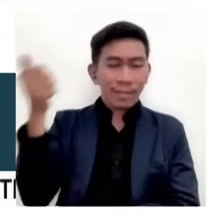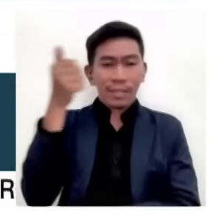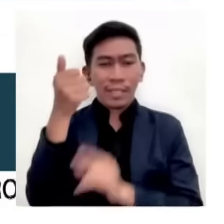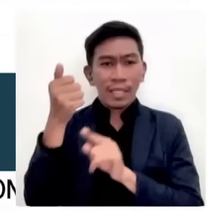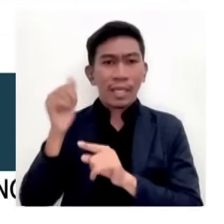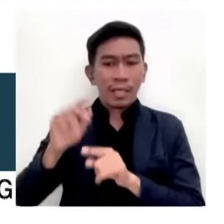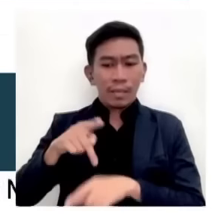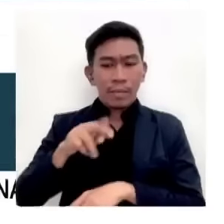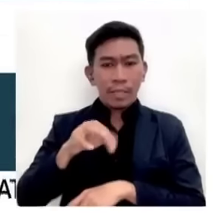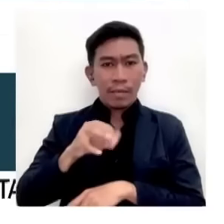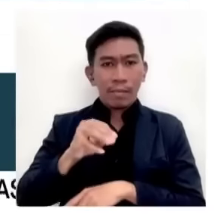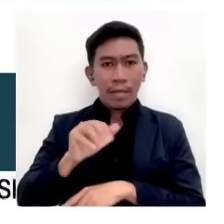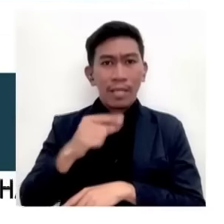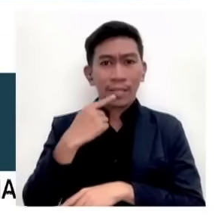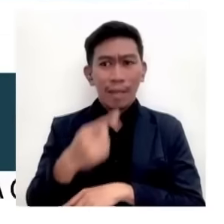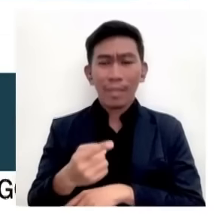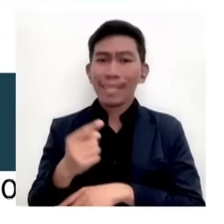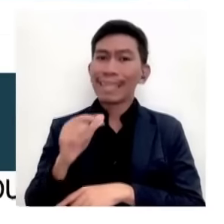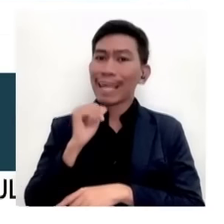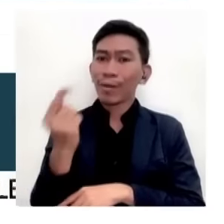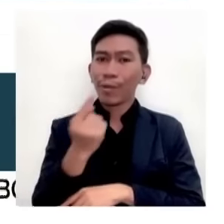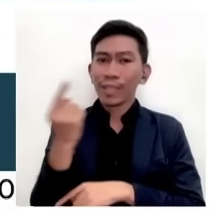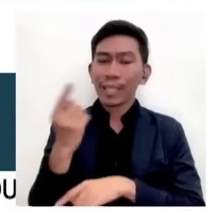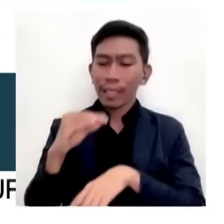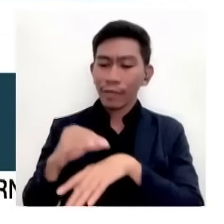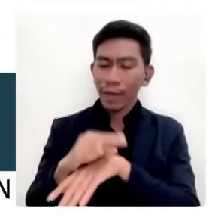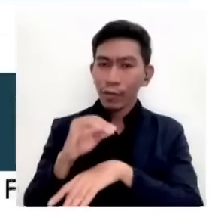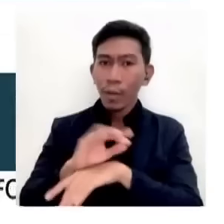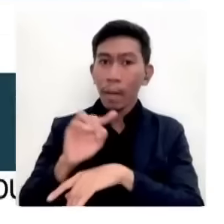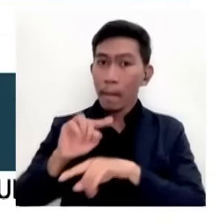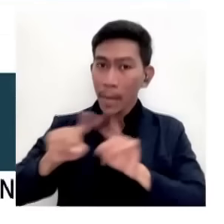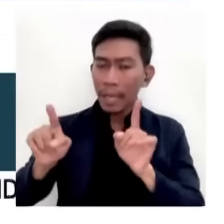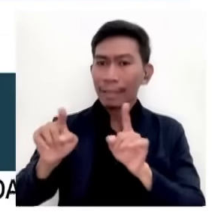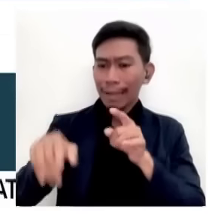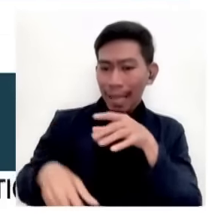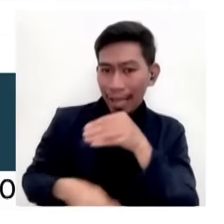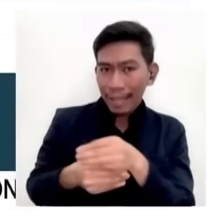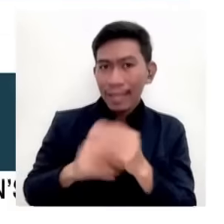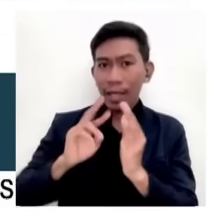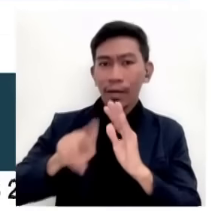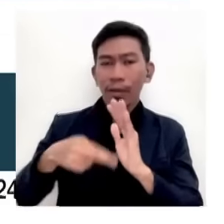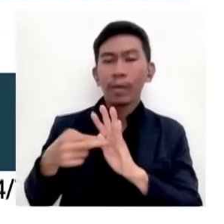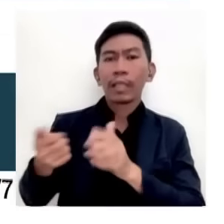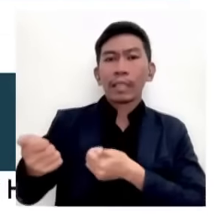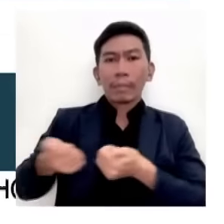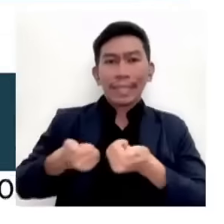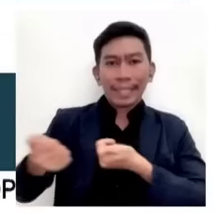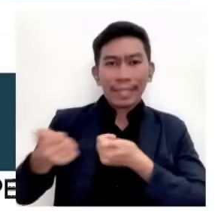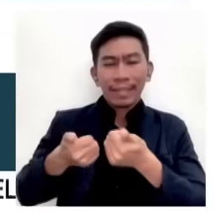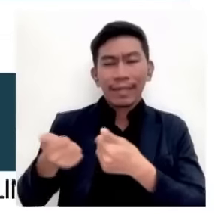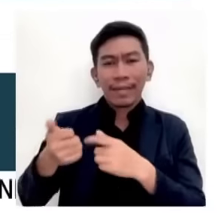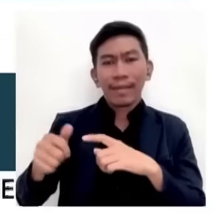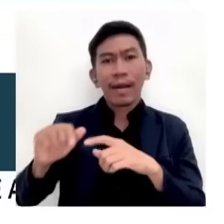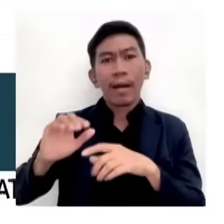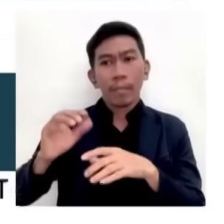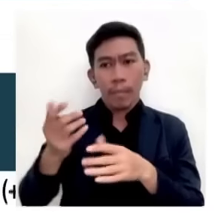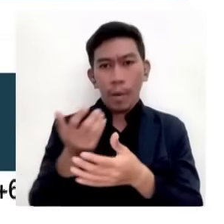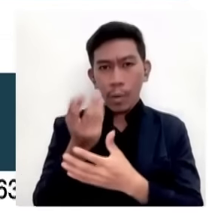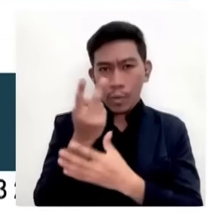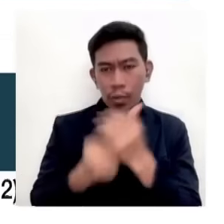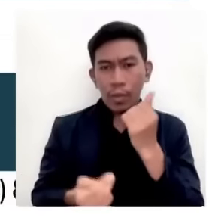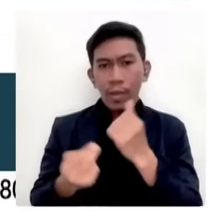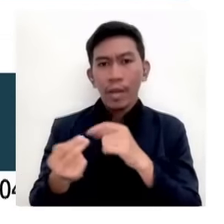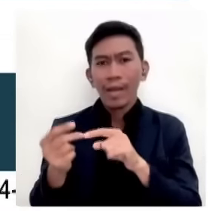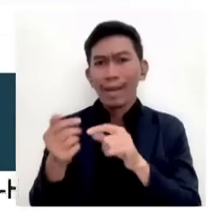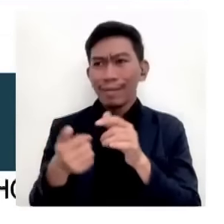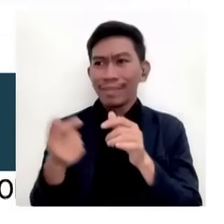hindi lang advisory, administratively also, no, that the House leaders were also involved.